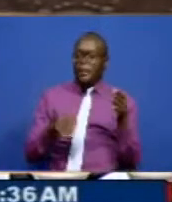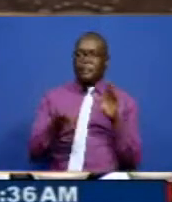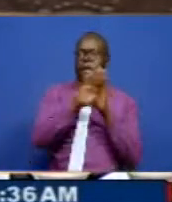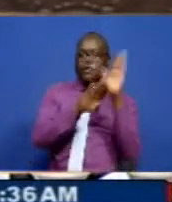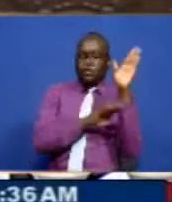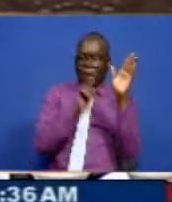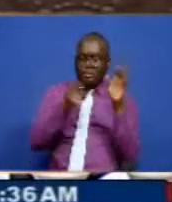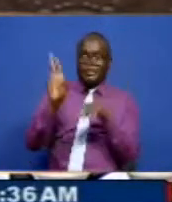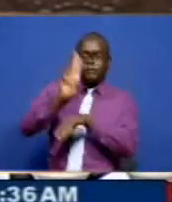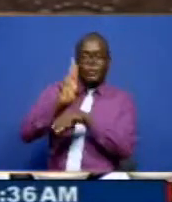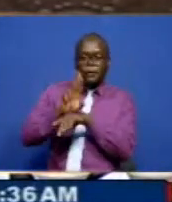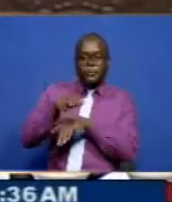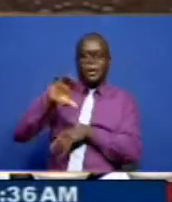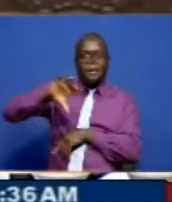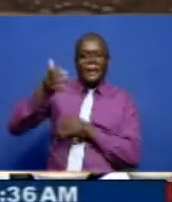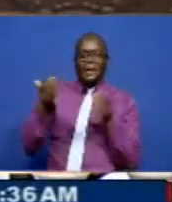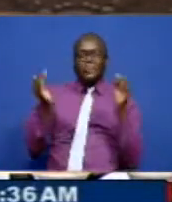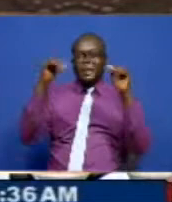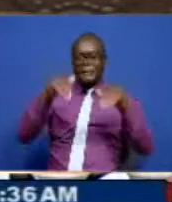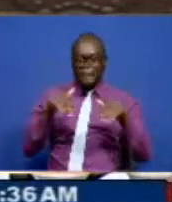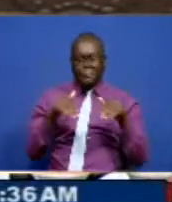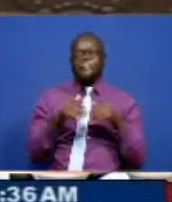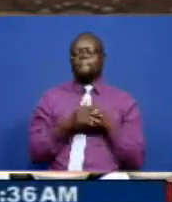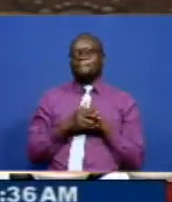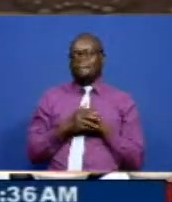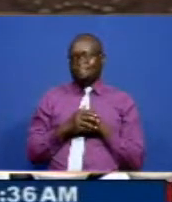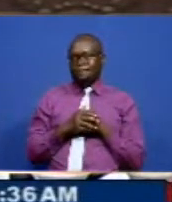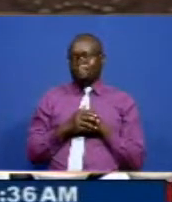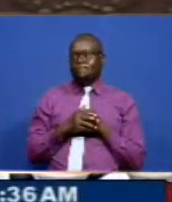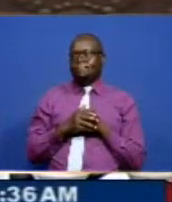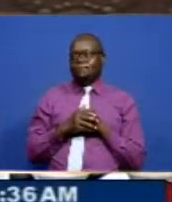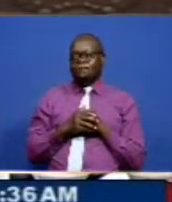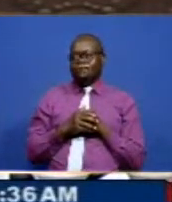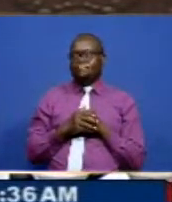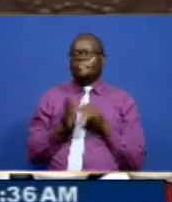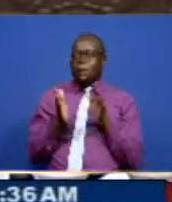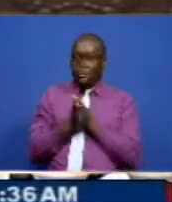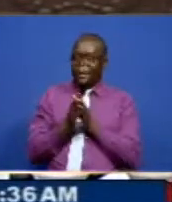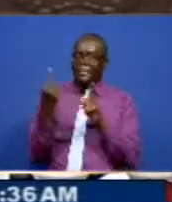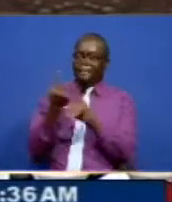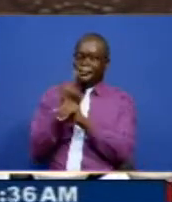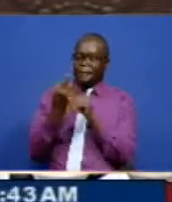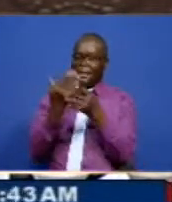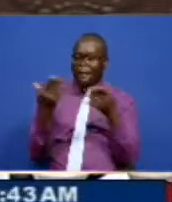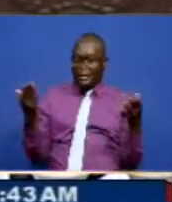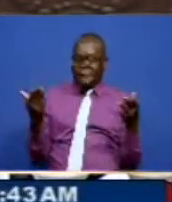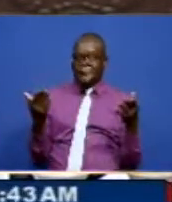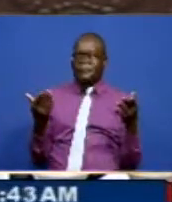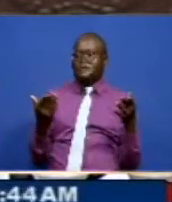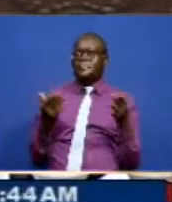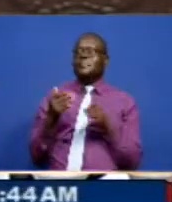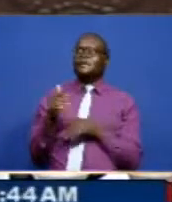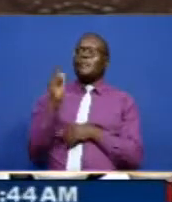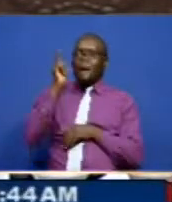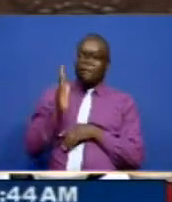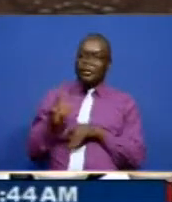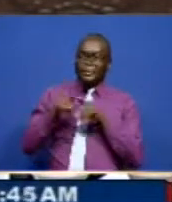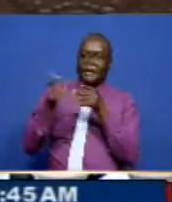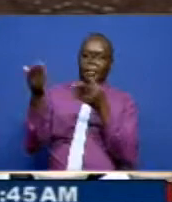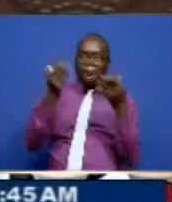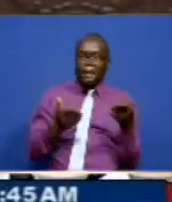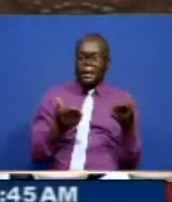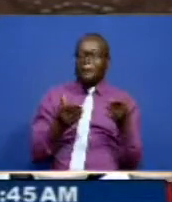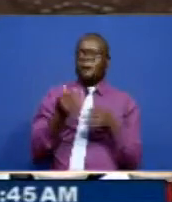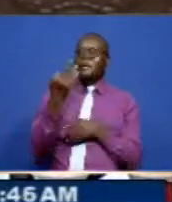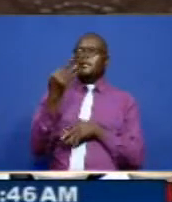adduced by the County Assembly as evidence during the hearing. The advocates also submitted a list of